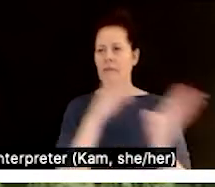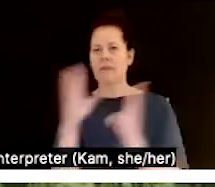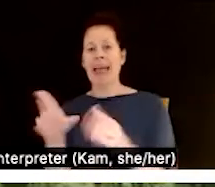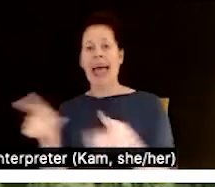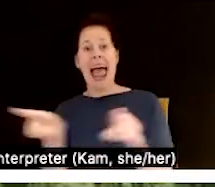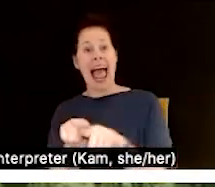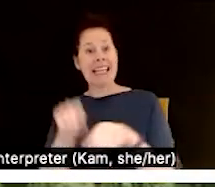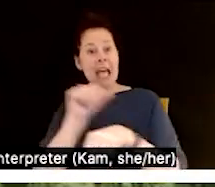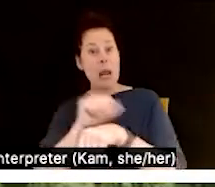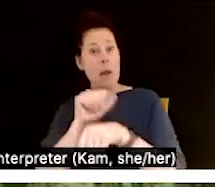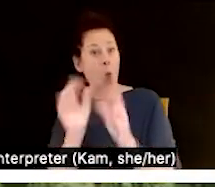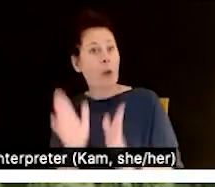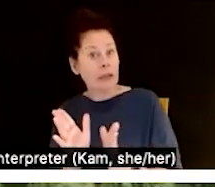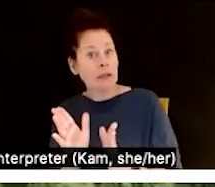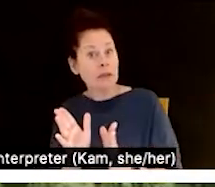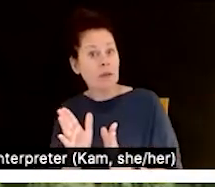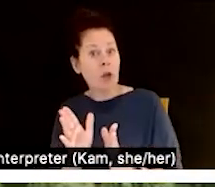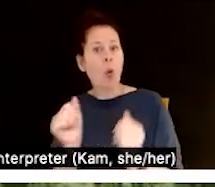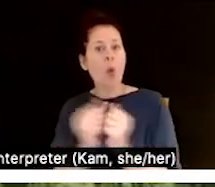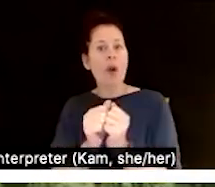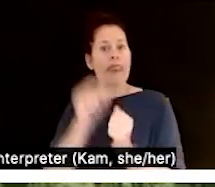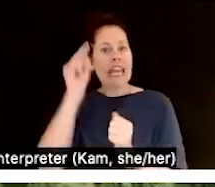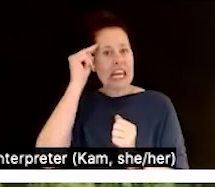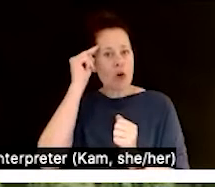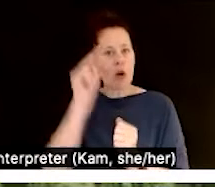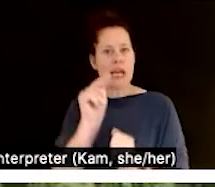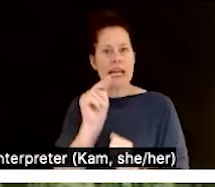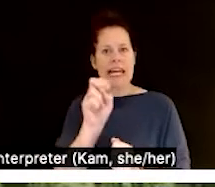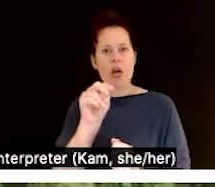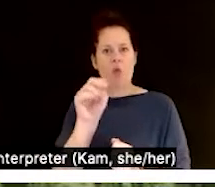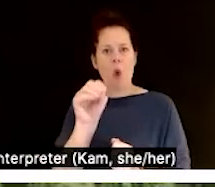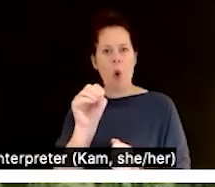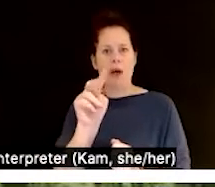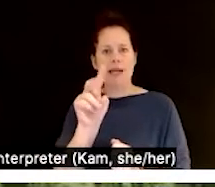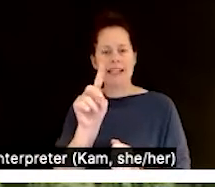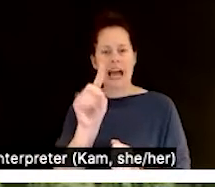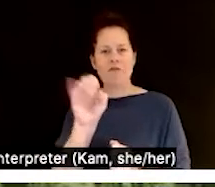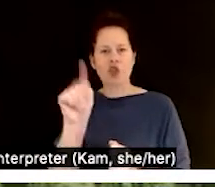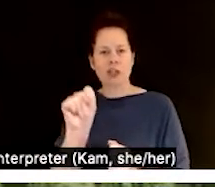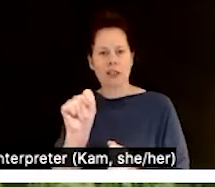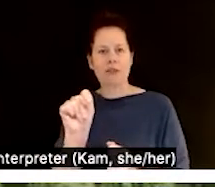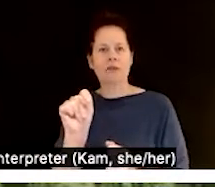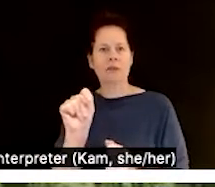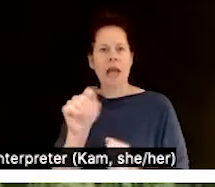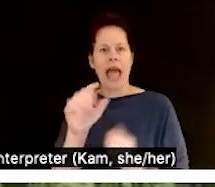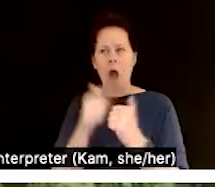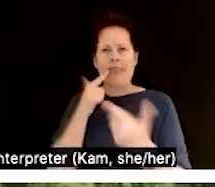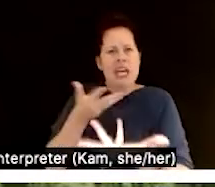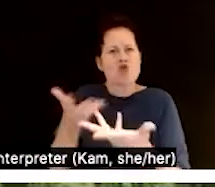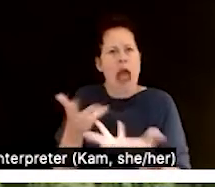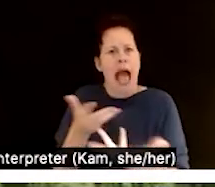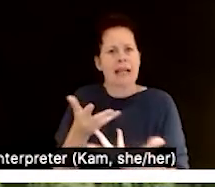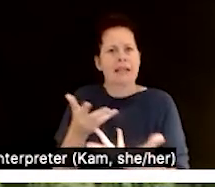with spaces and interacted with employees at their zoo or aquarium, how